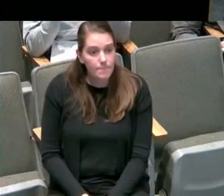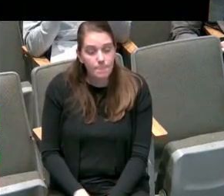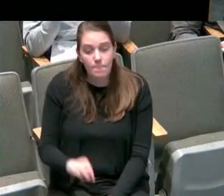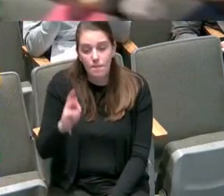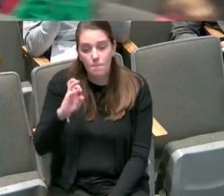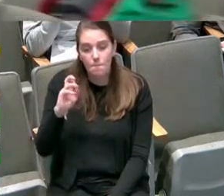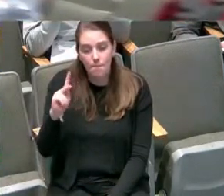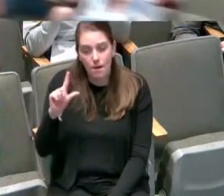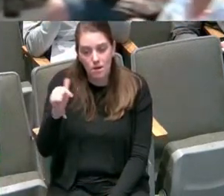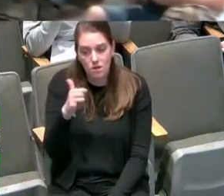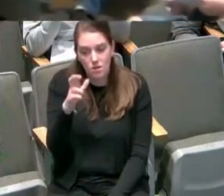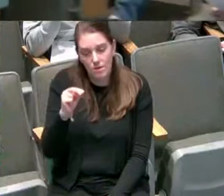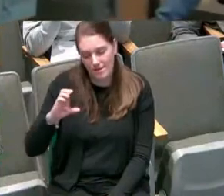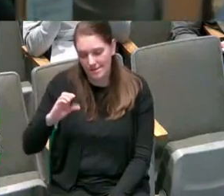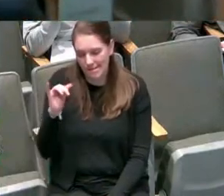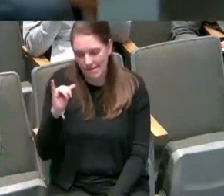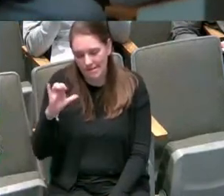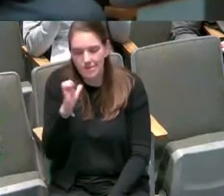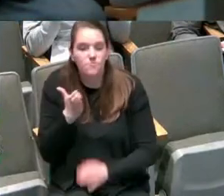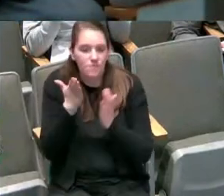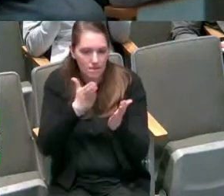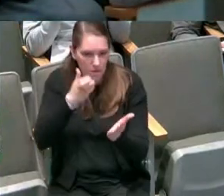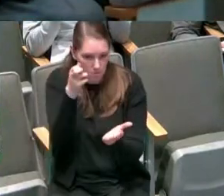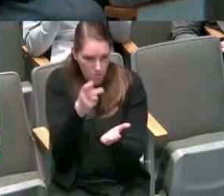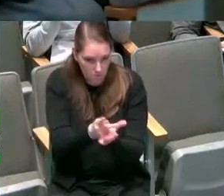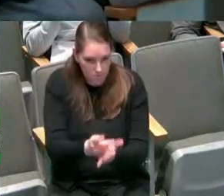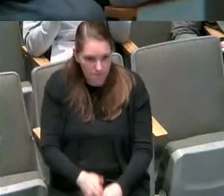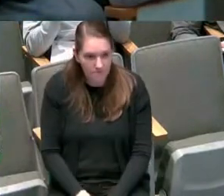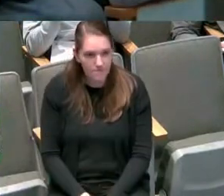Mark Logan cic recommends approval